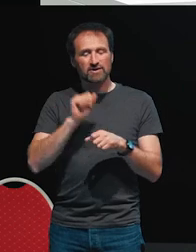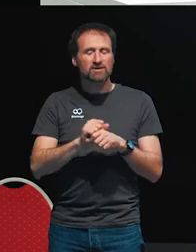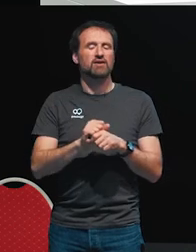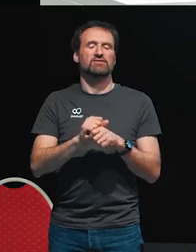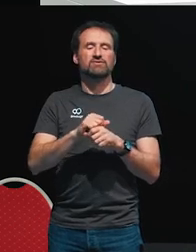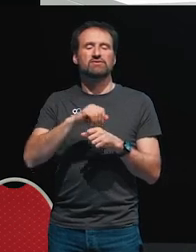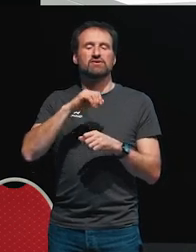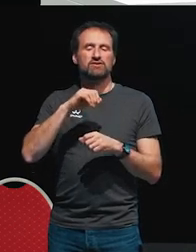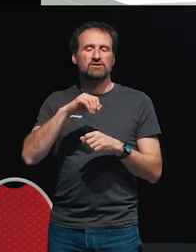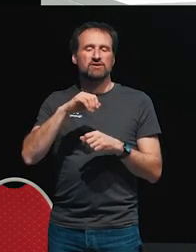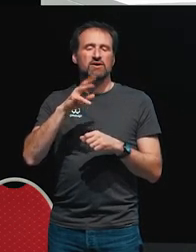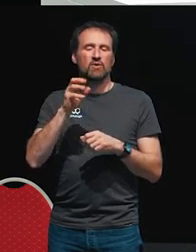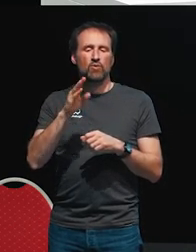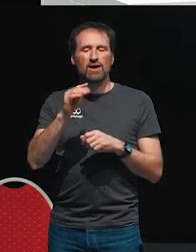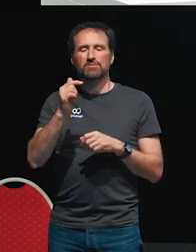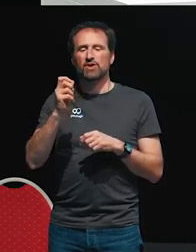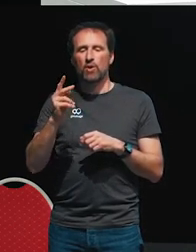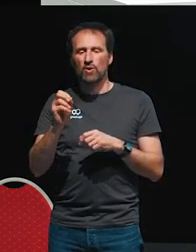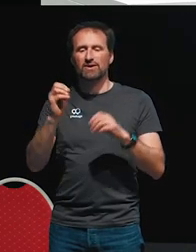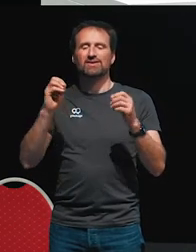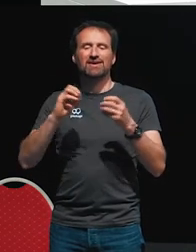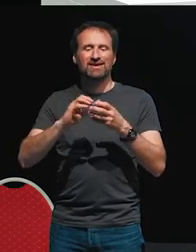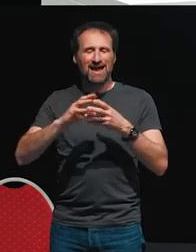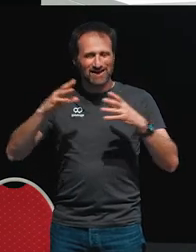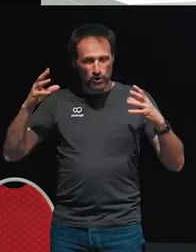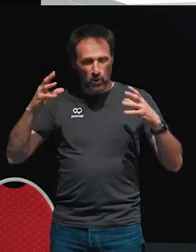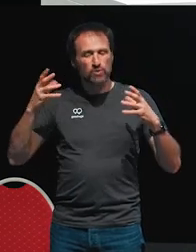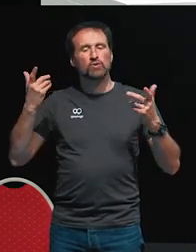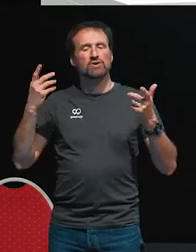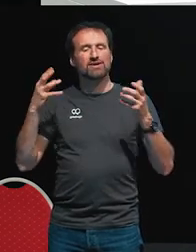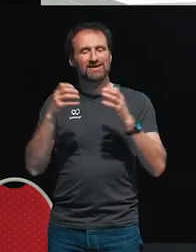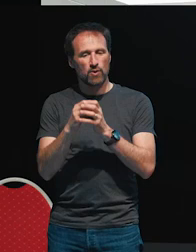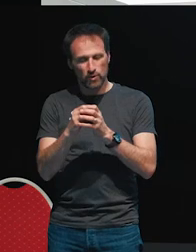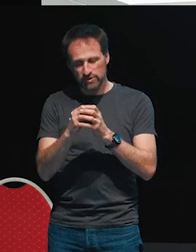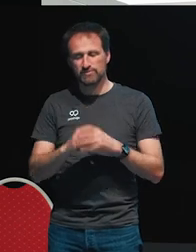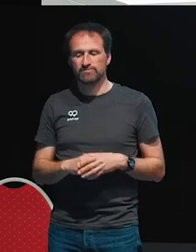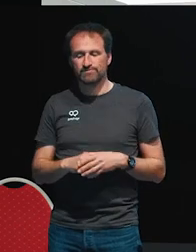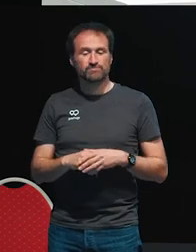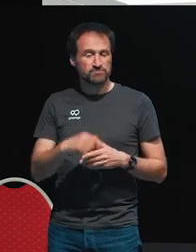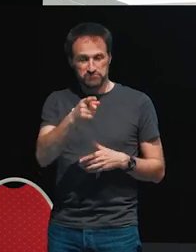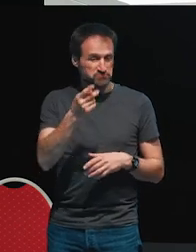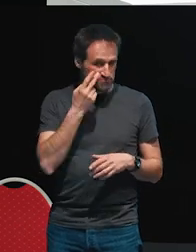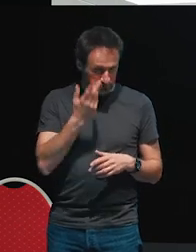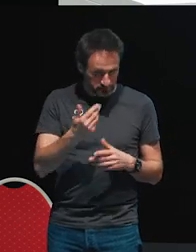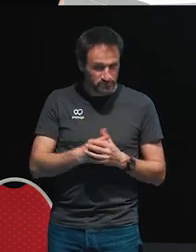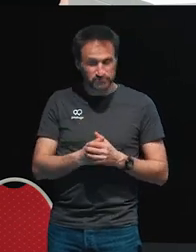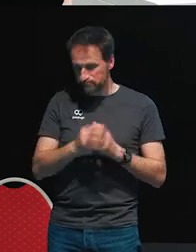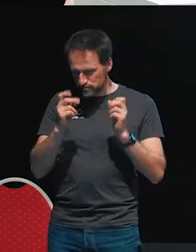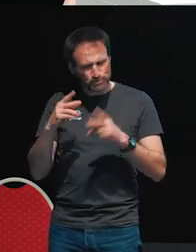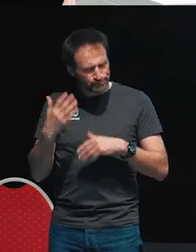decode JSON Web Tokens and find a lot of libraries to work with them. I encourage you to have a look if you're interested in it. But let's keep going.